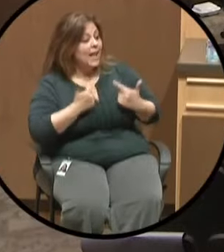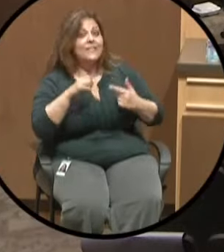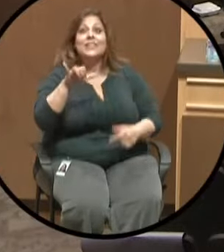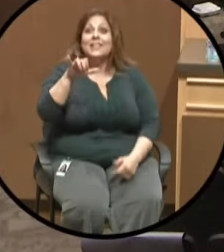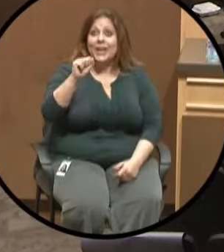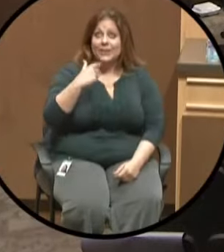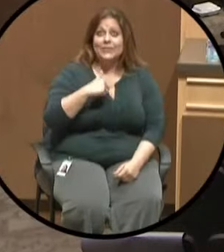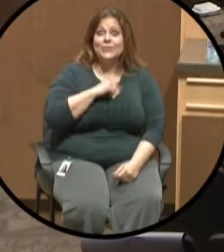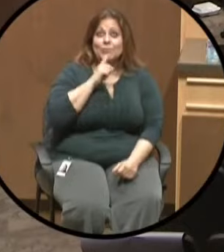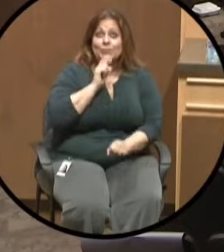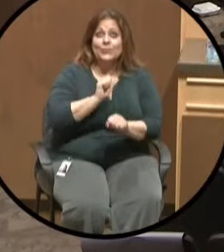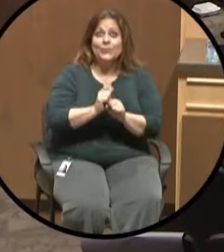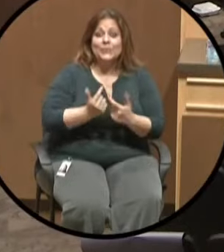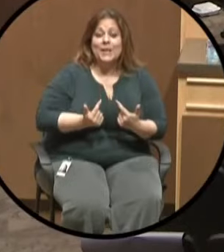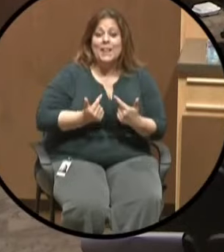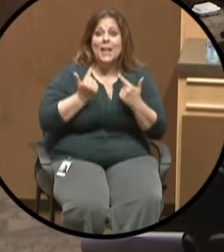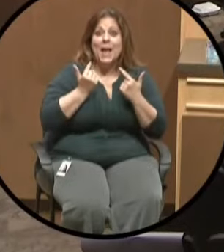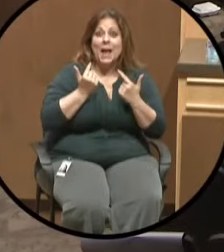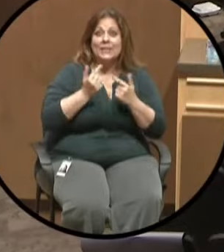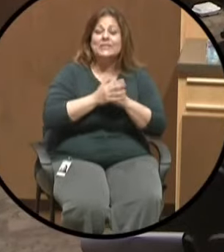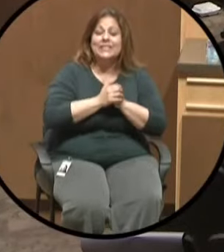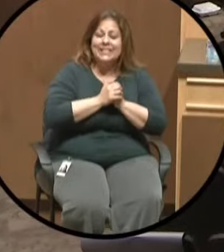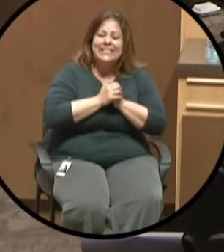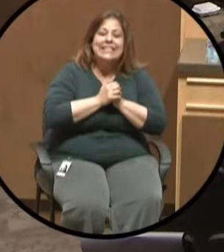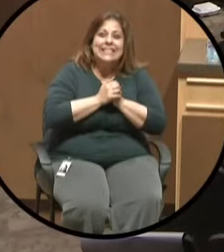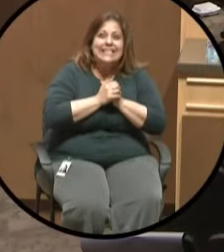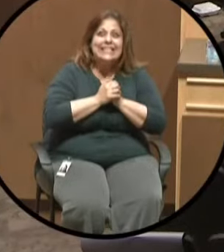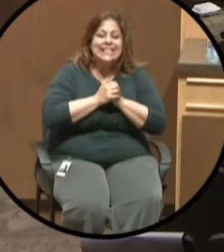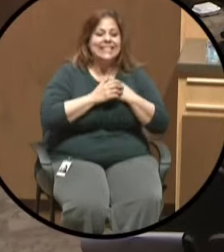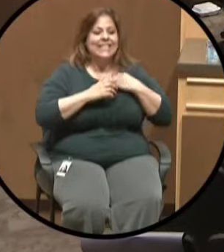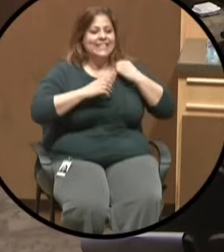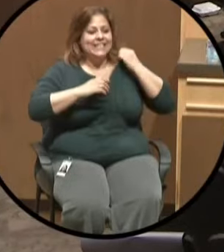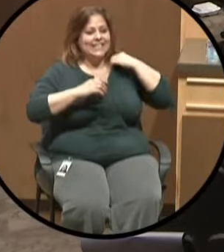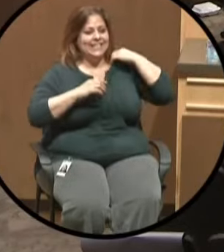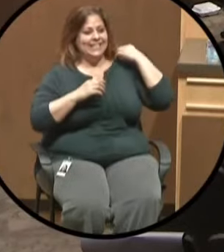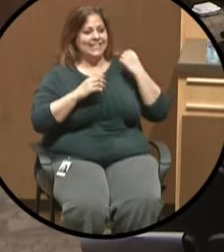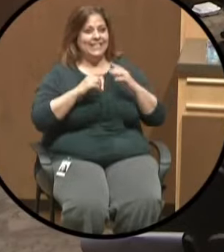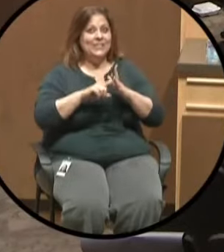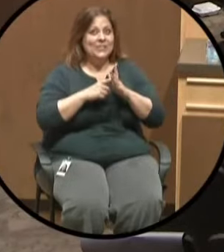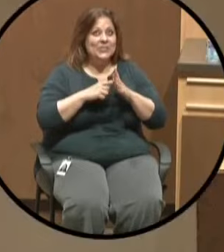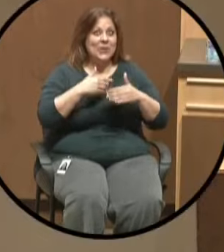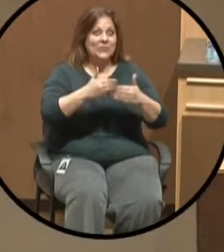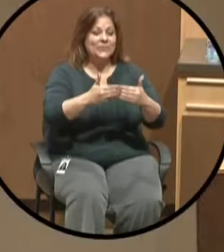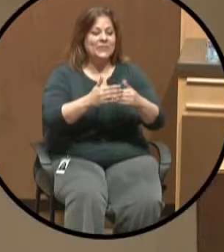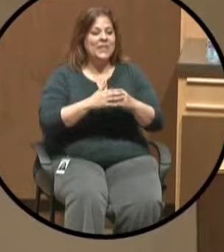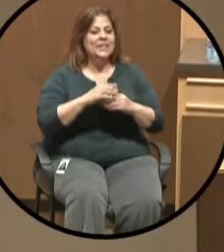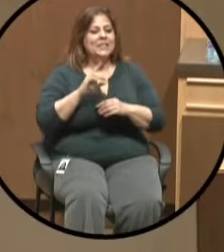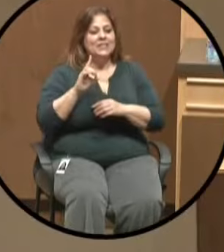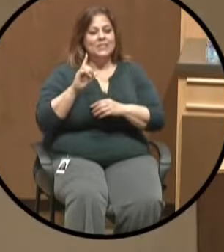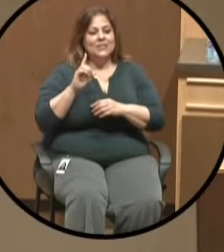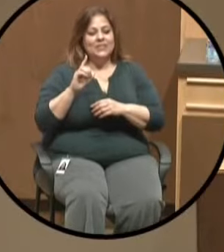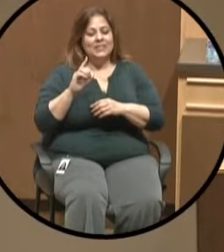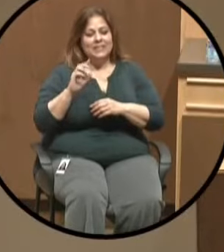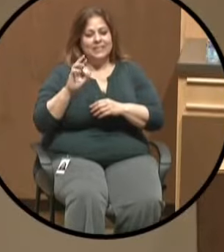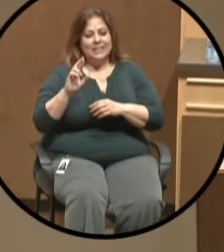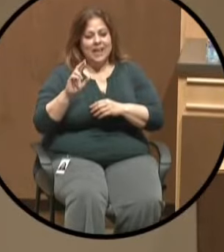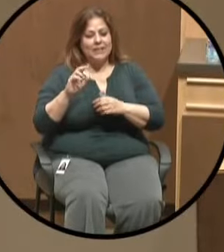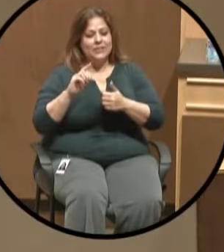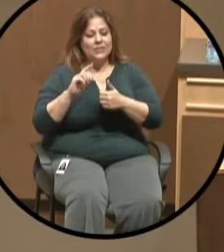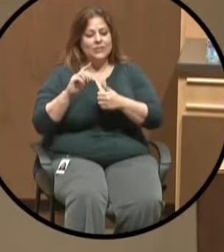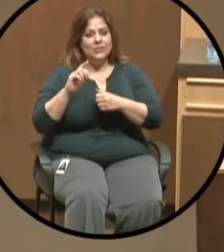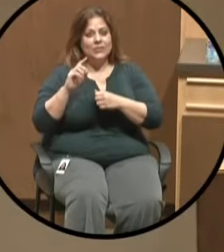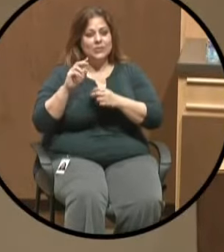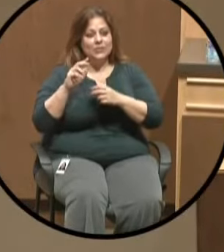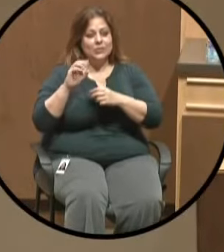We are live. We are live. All right, so yeah, Dr. Musinski and Dr. Hsu are going to comment